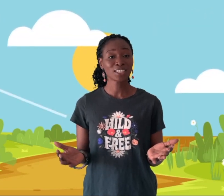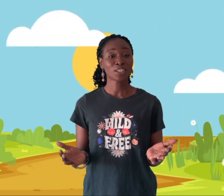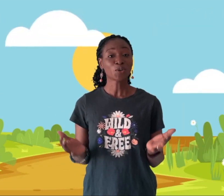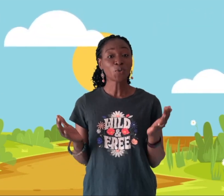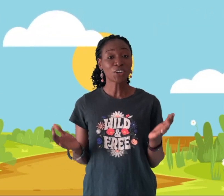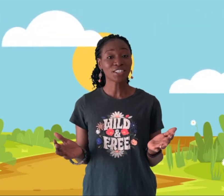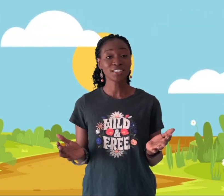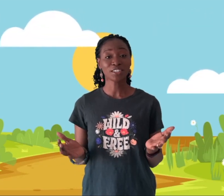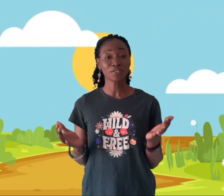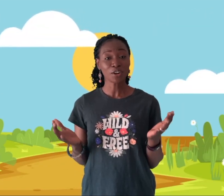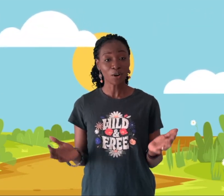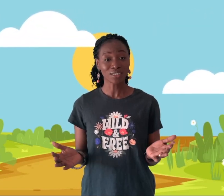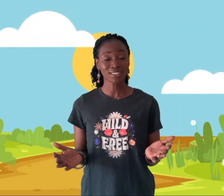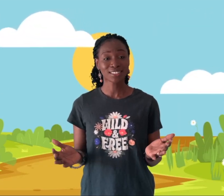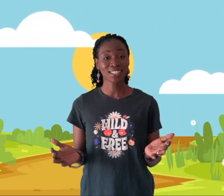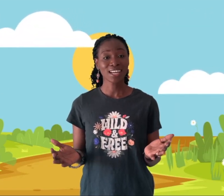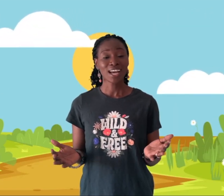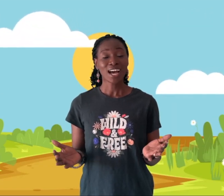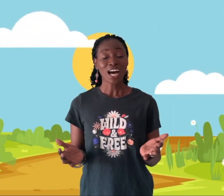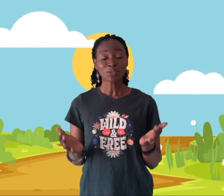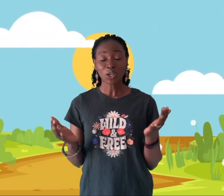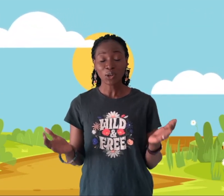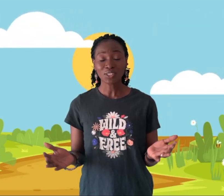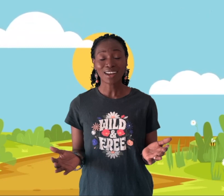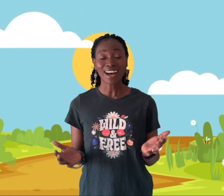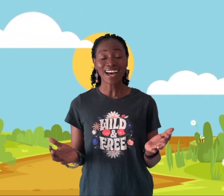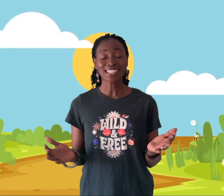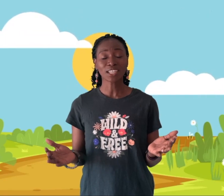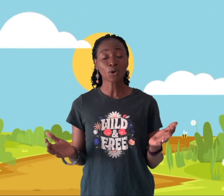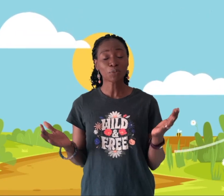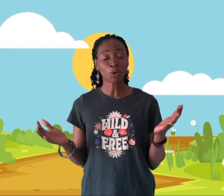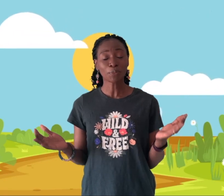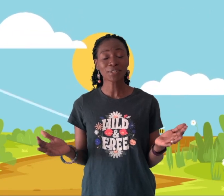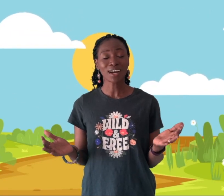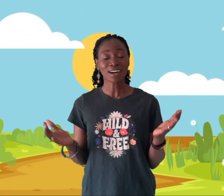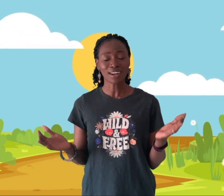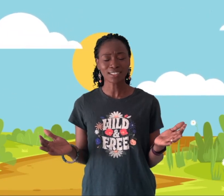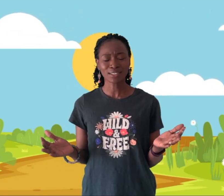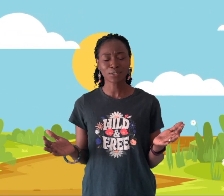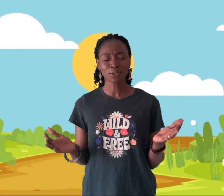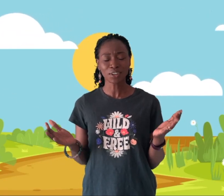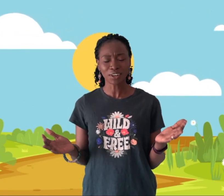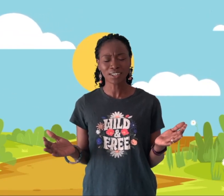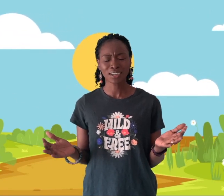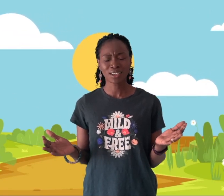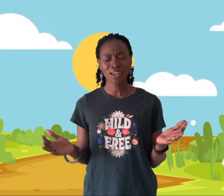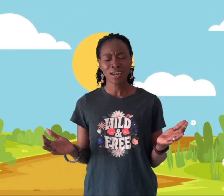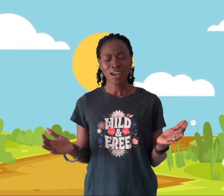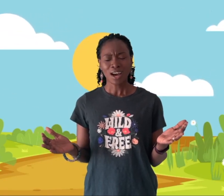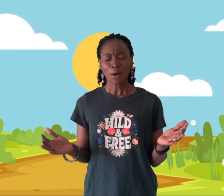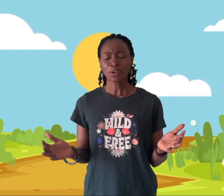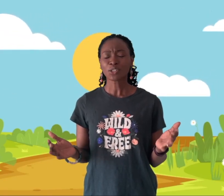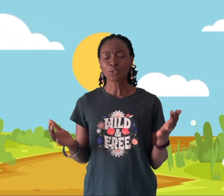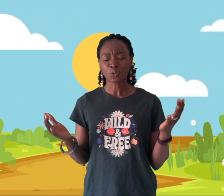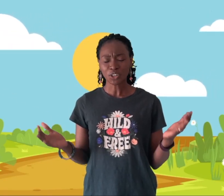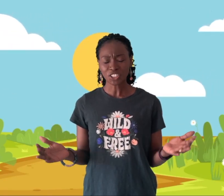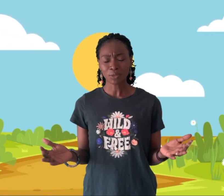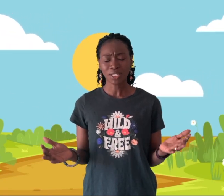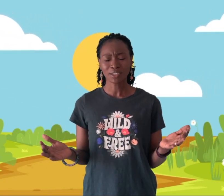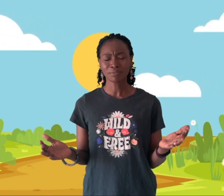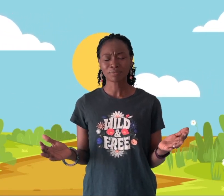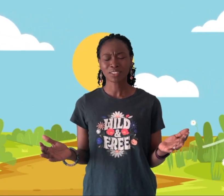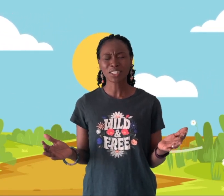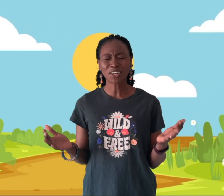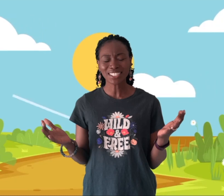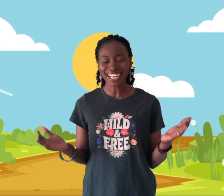titled Worthy of It All. As we close our eyes and open our hearts to God, I want us to